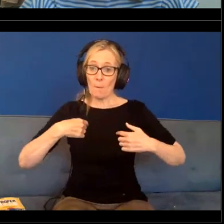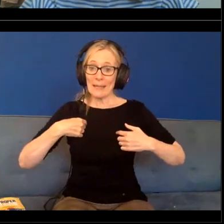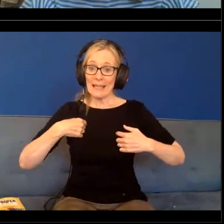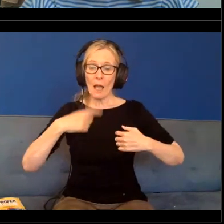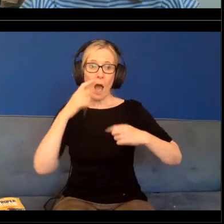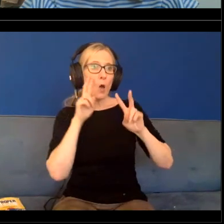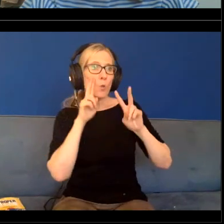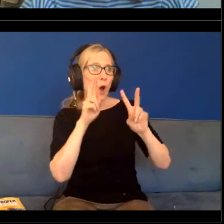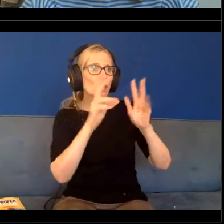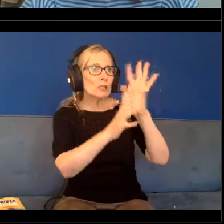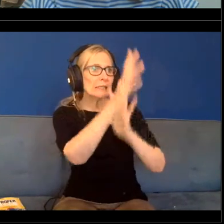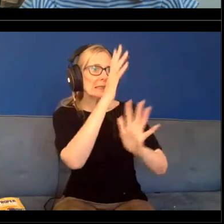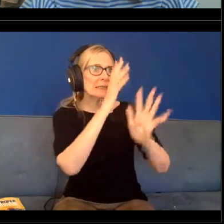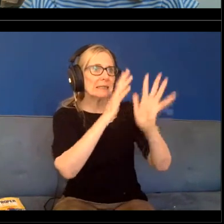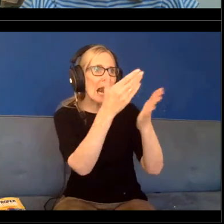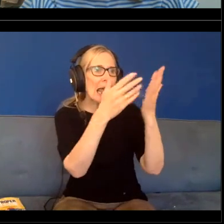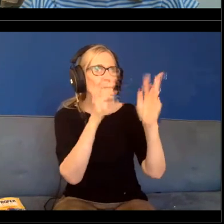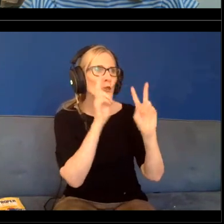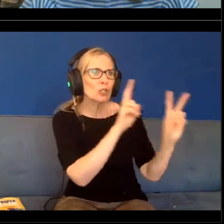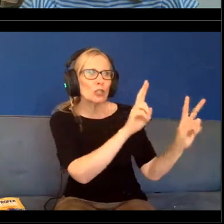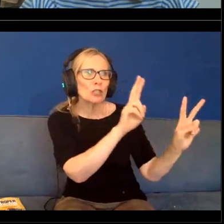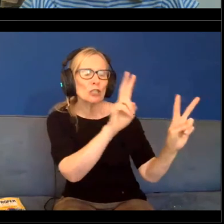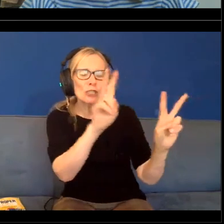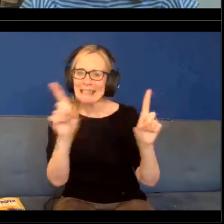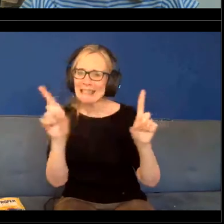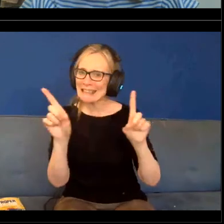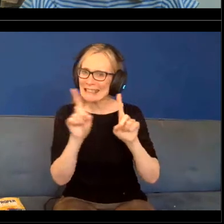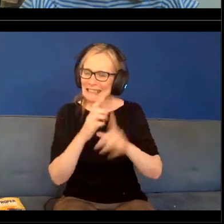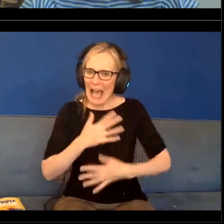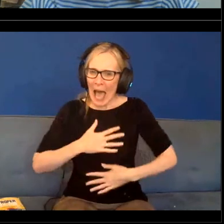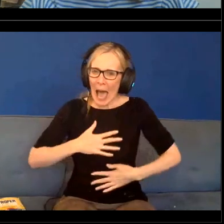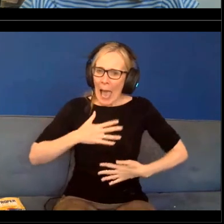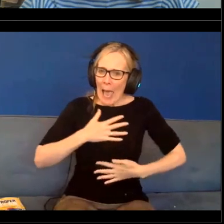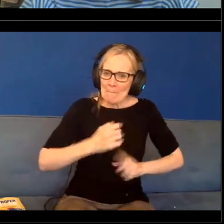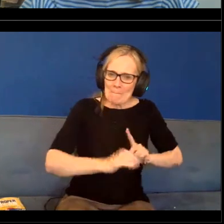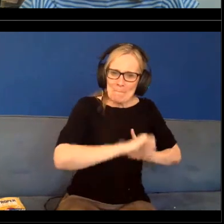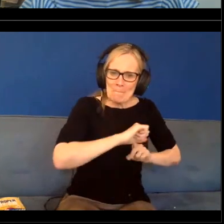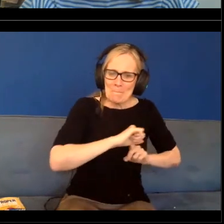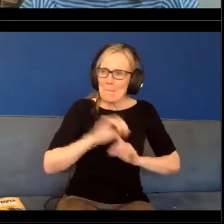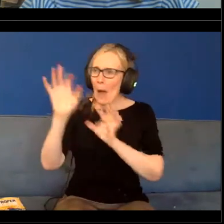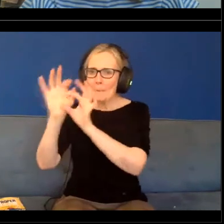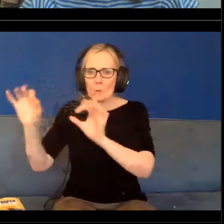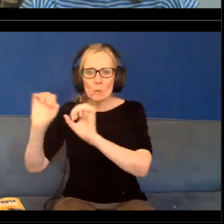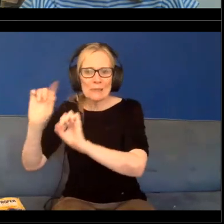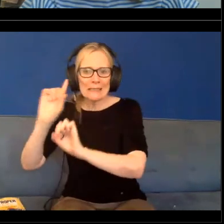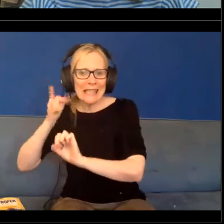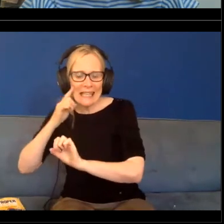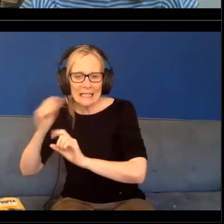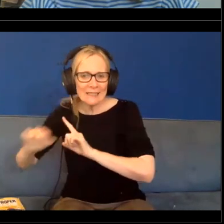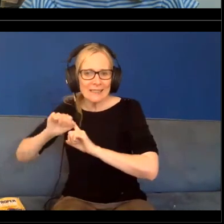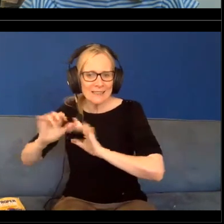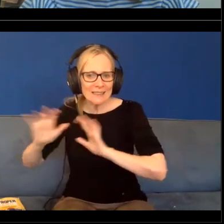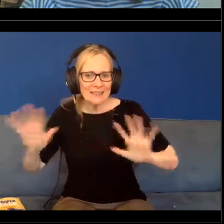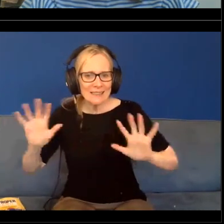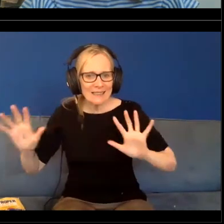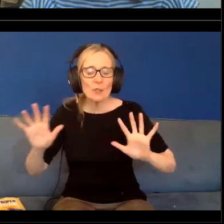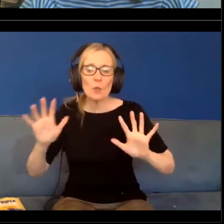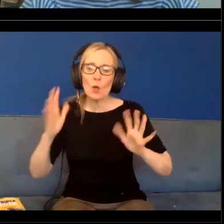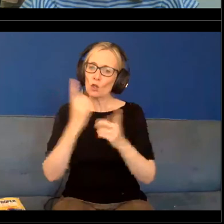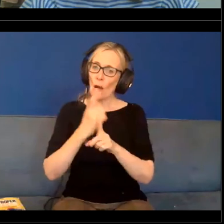my eyes, it's like, wow, that's incredibly powerful. So if we are talking about music, you